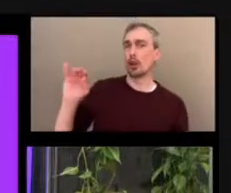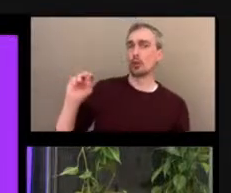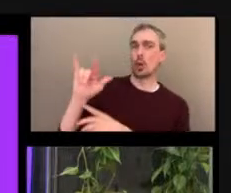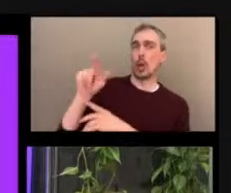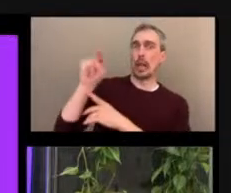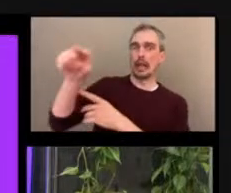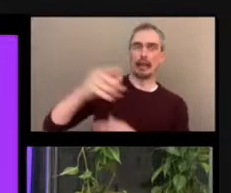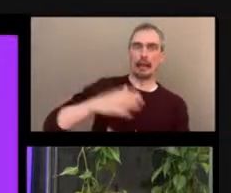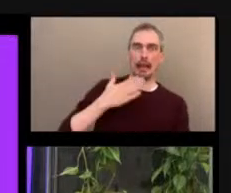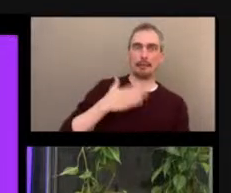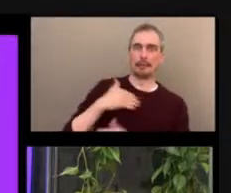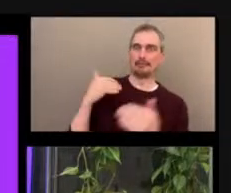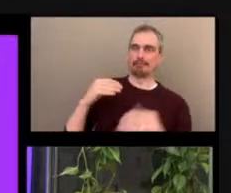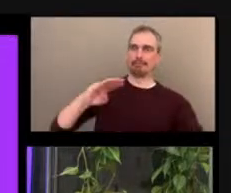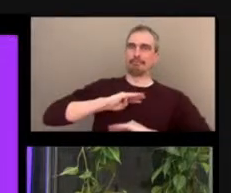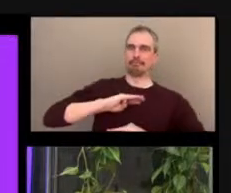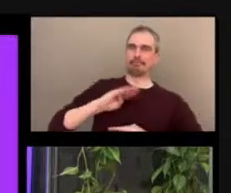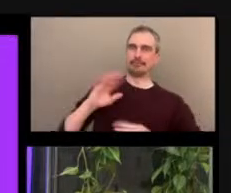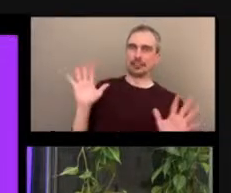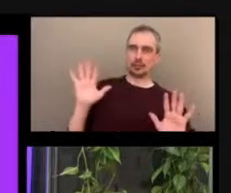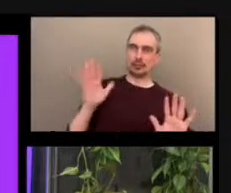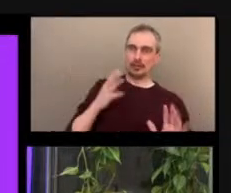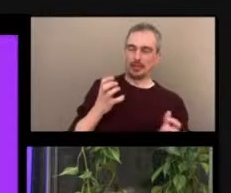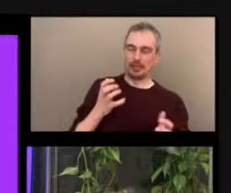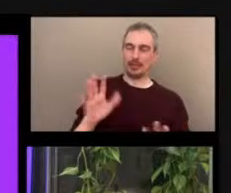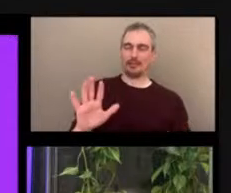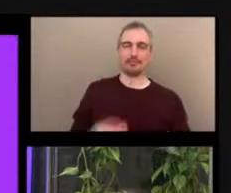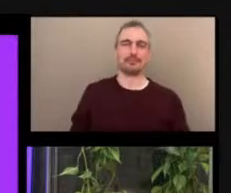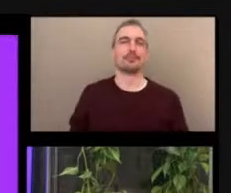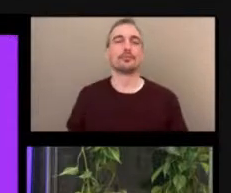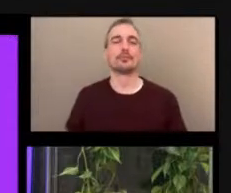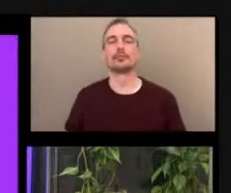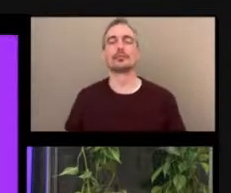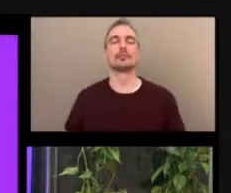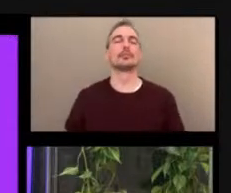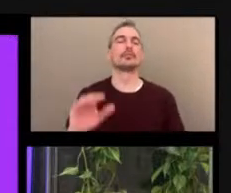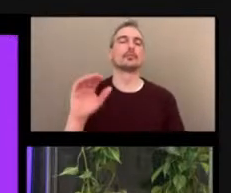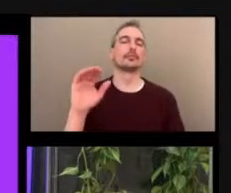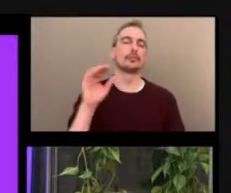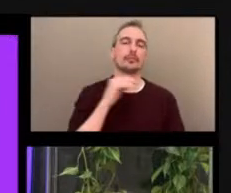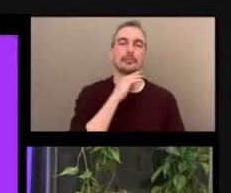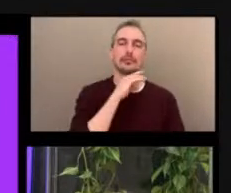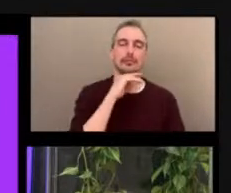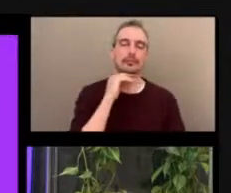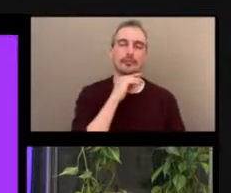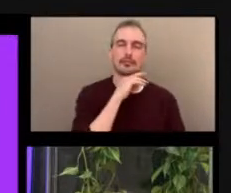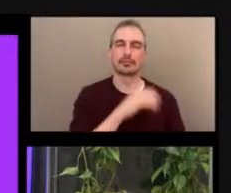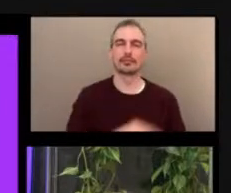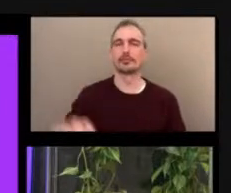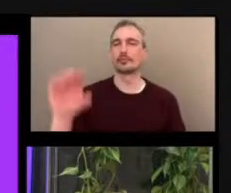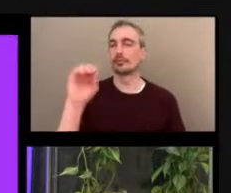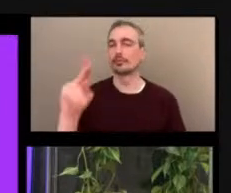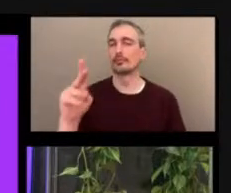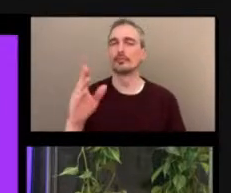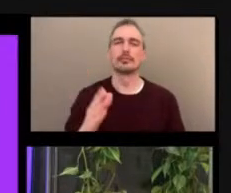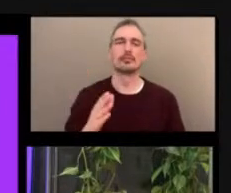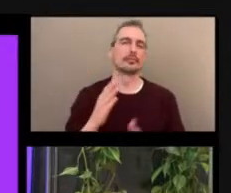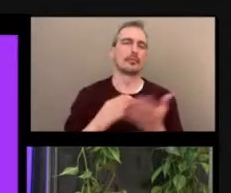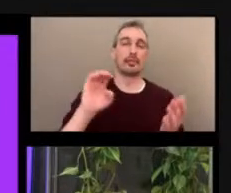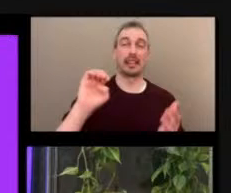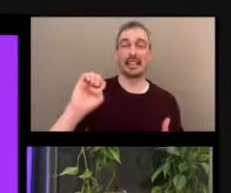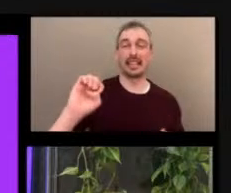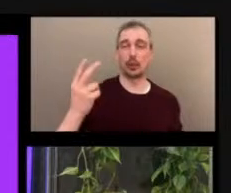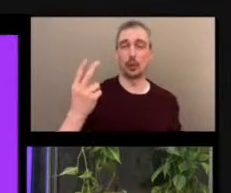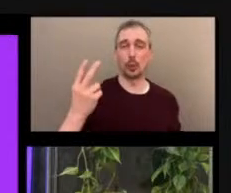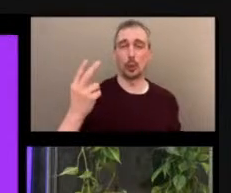All right. Okay, so some of the end-to-end testing frameworks suffer from these same ableist kind of traits.